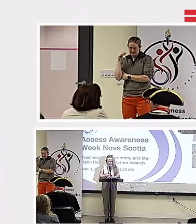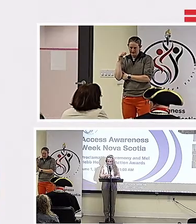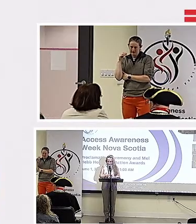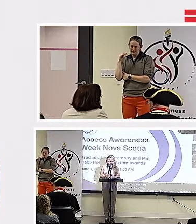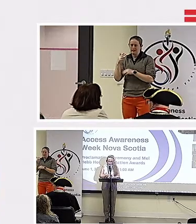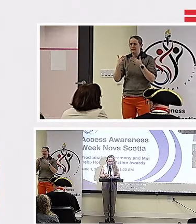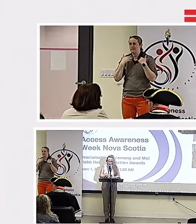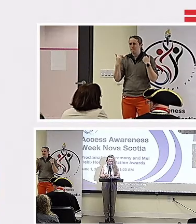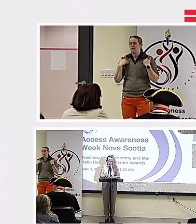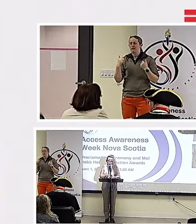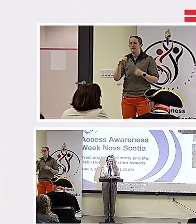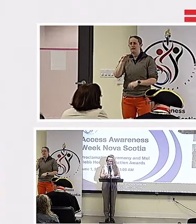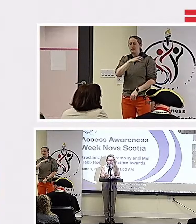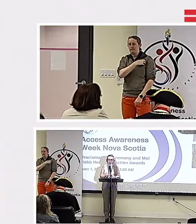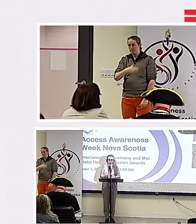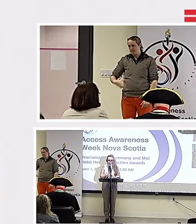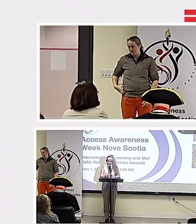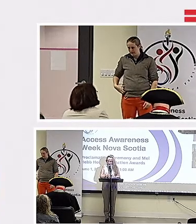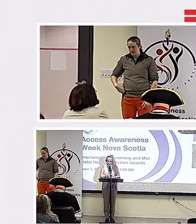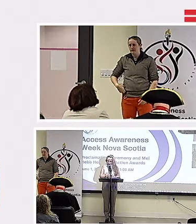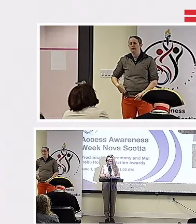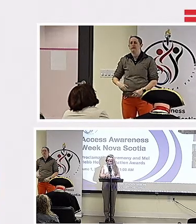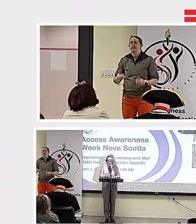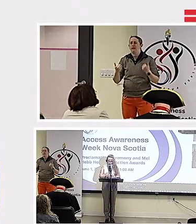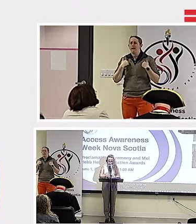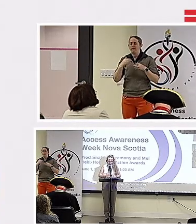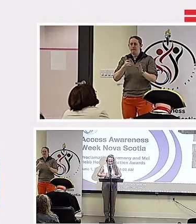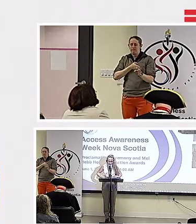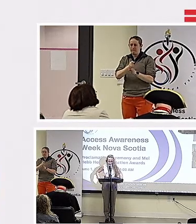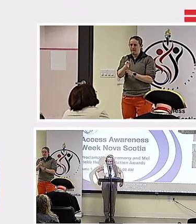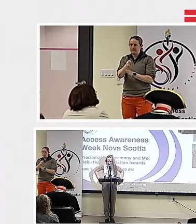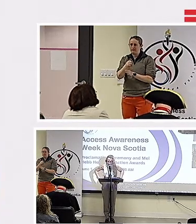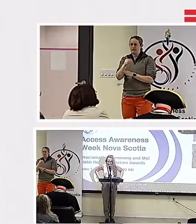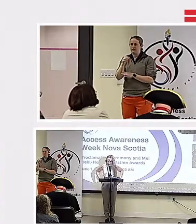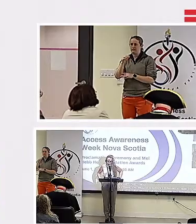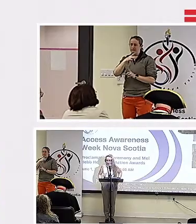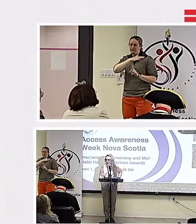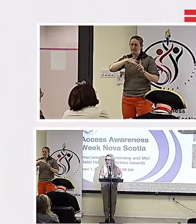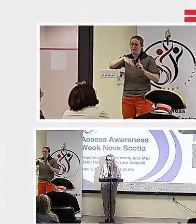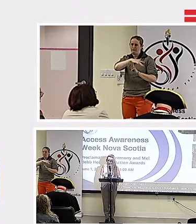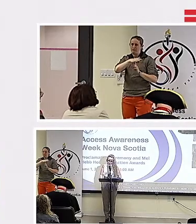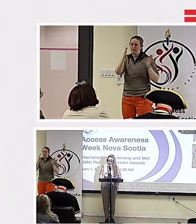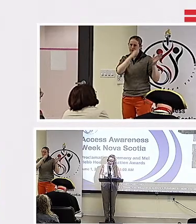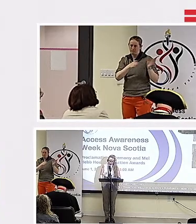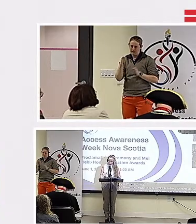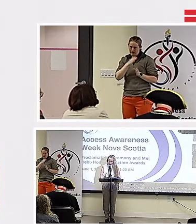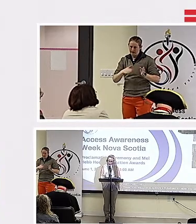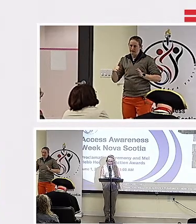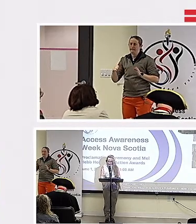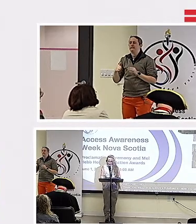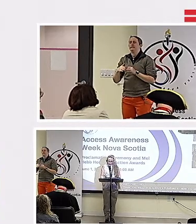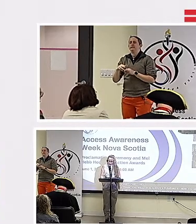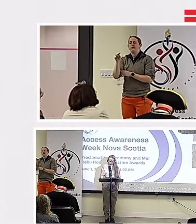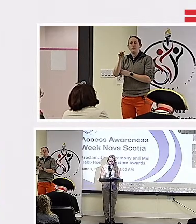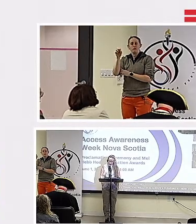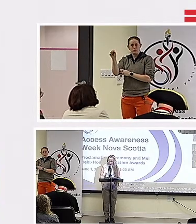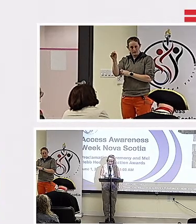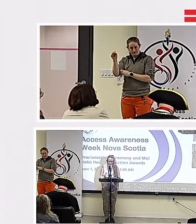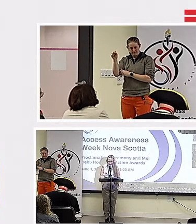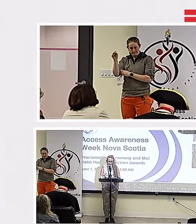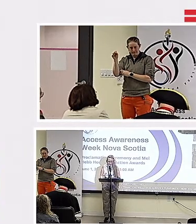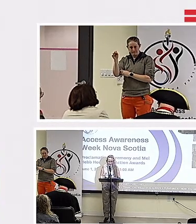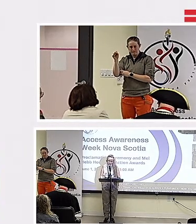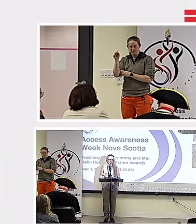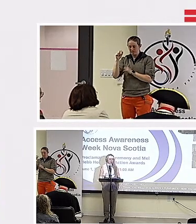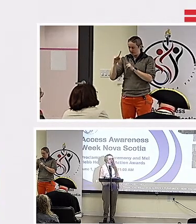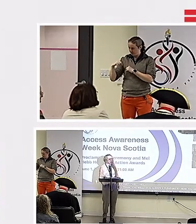Patty Cuddle has a master's degree in urban and rural planning from the Technical University of Nova Scotia and brings over